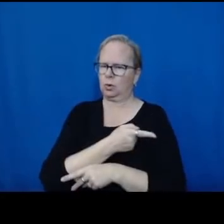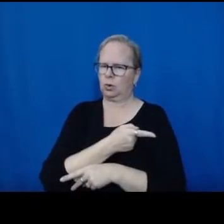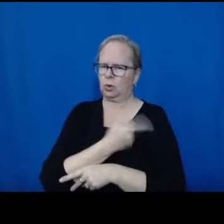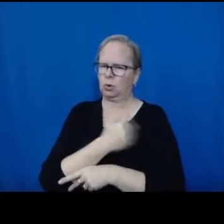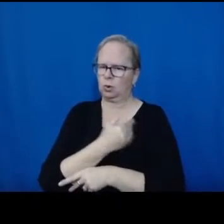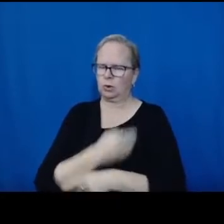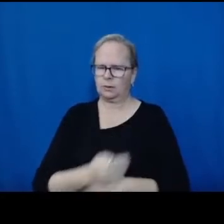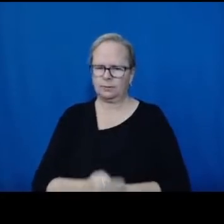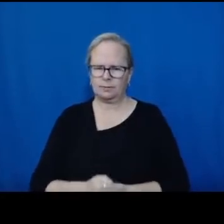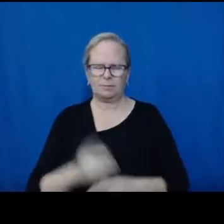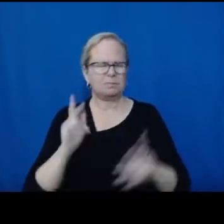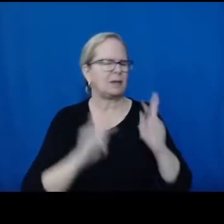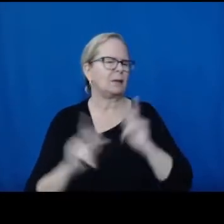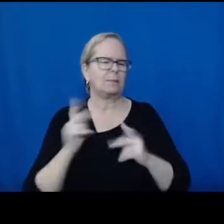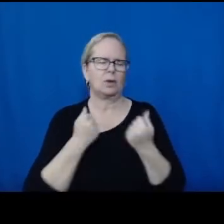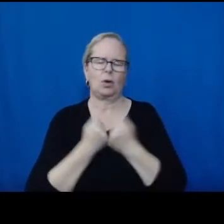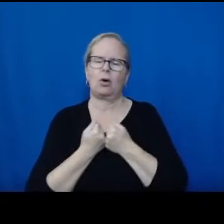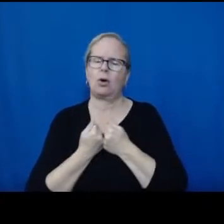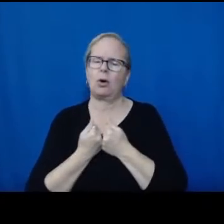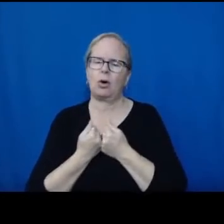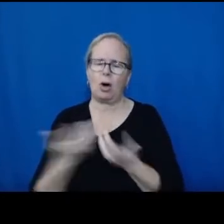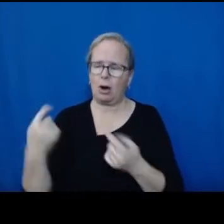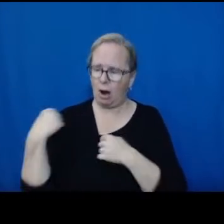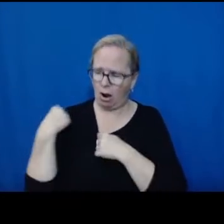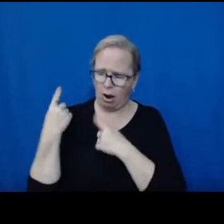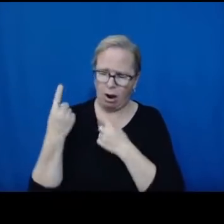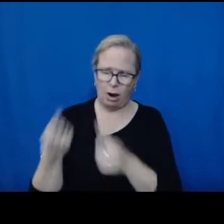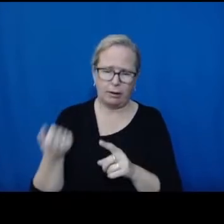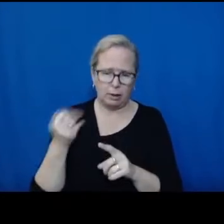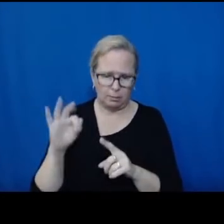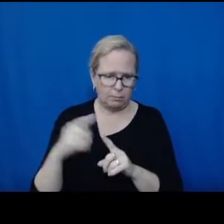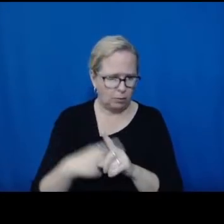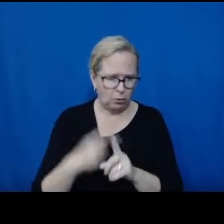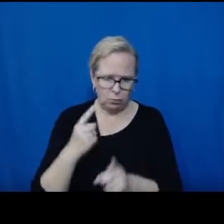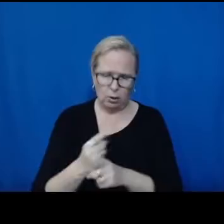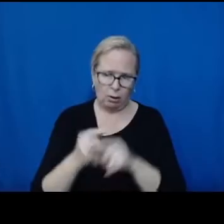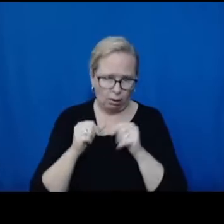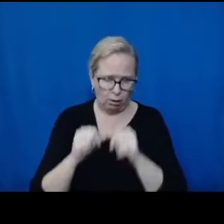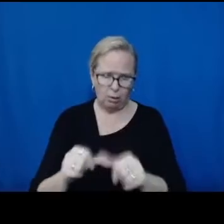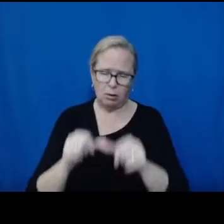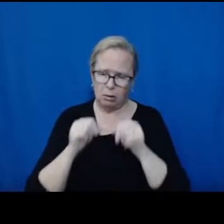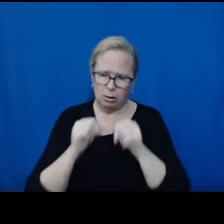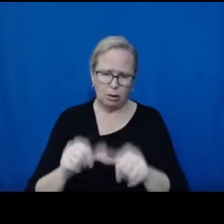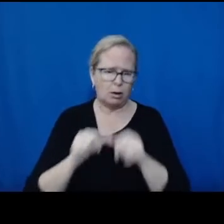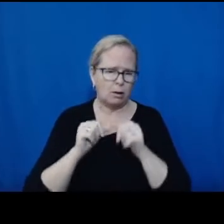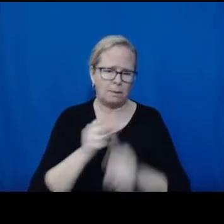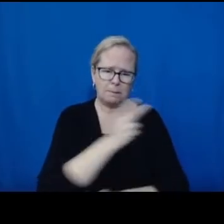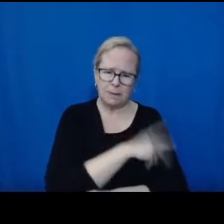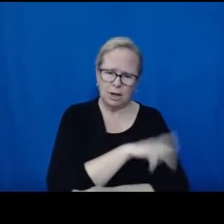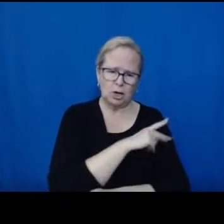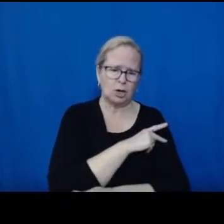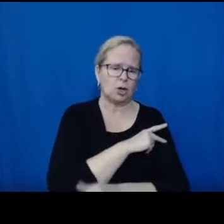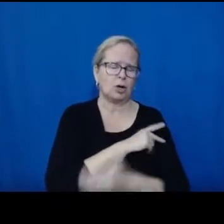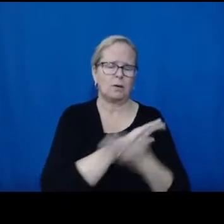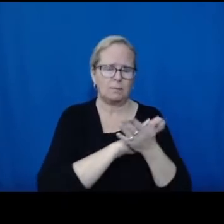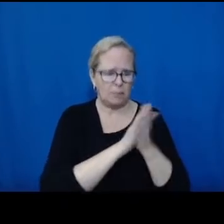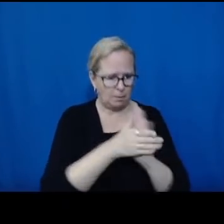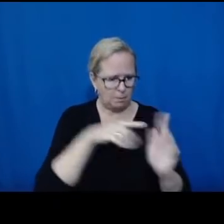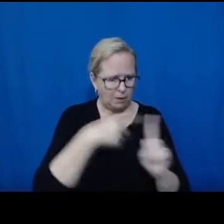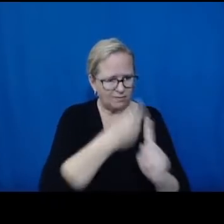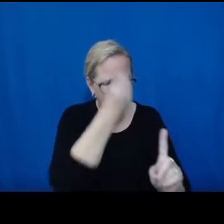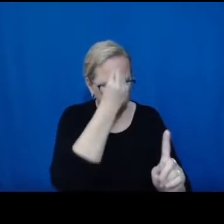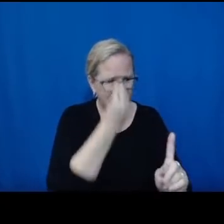And people are tired, right? They're exhausted. So when on top of that, you have people that are being difficult about these things and,